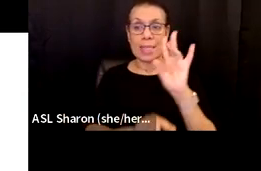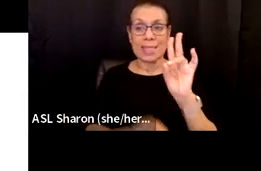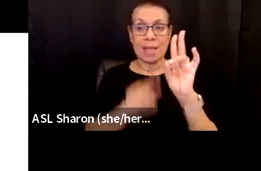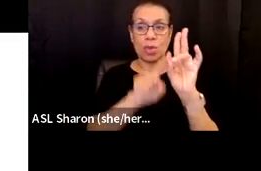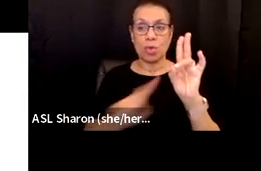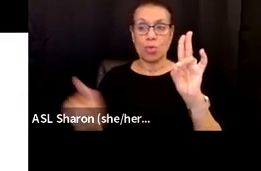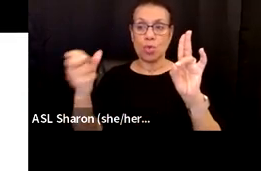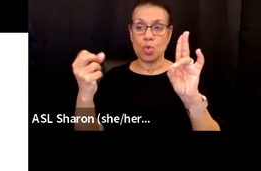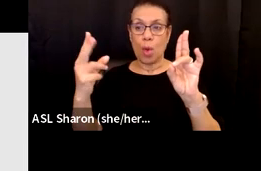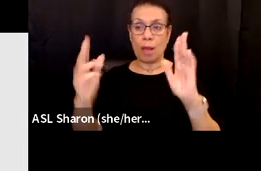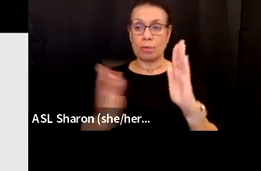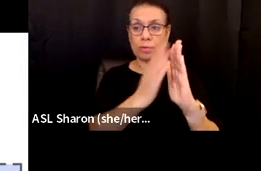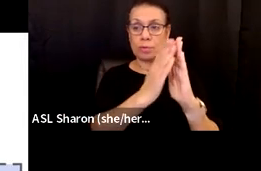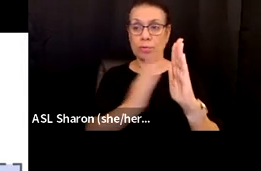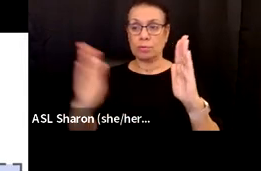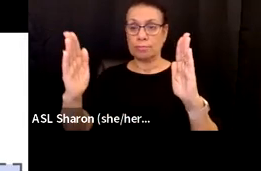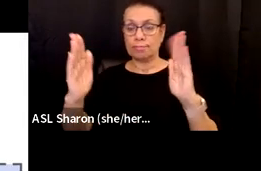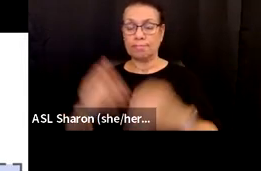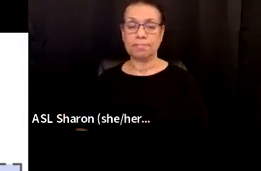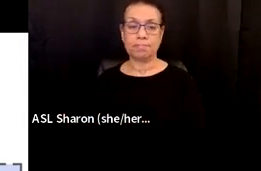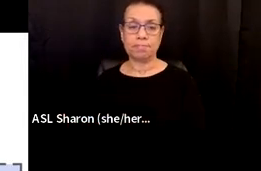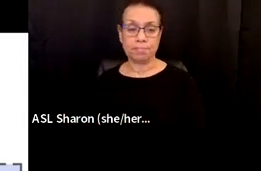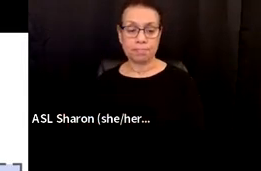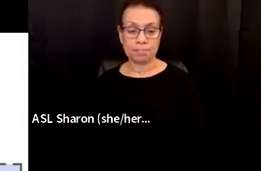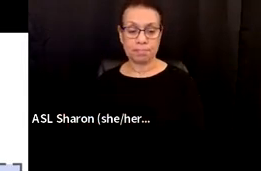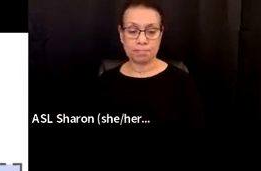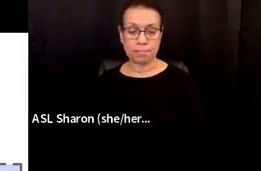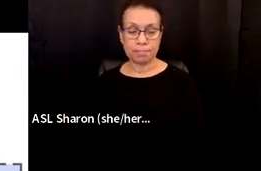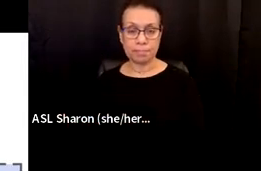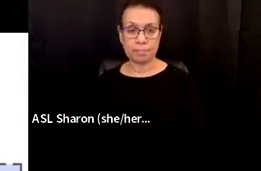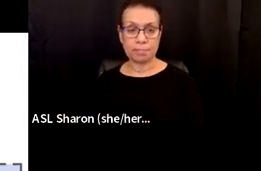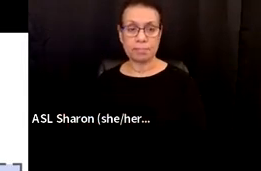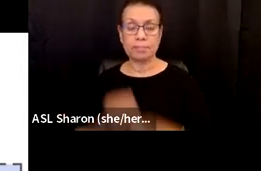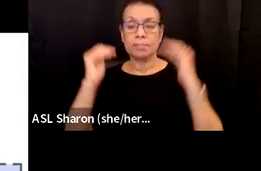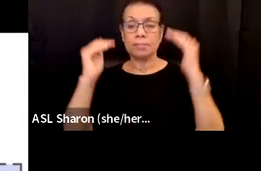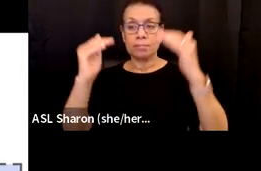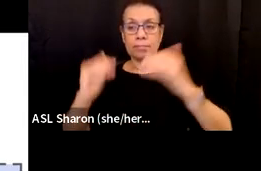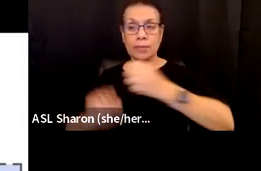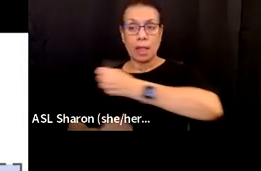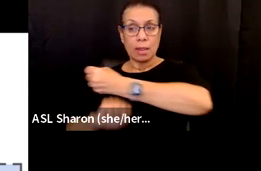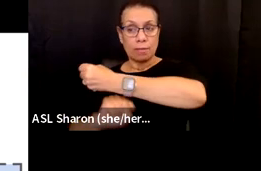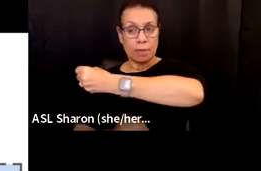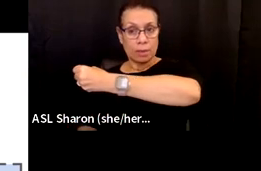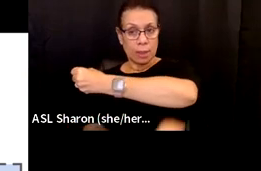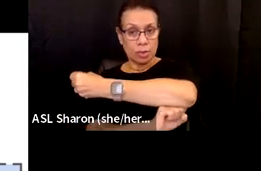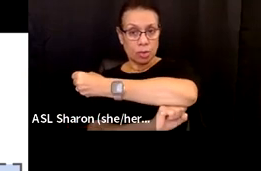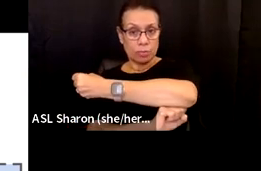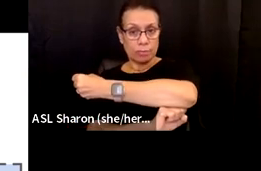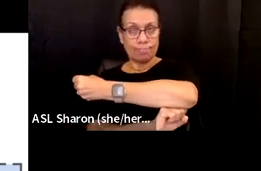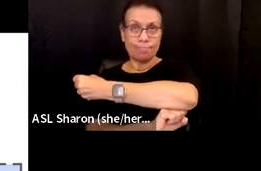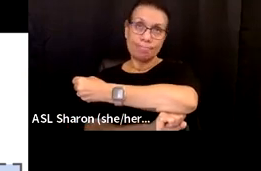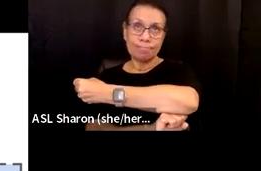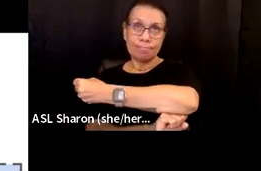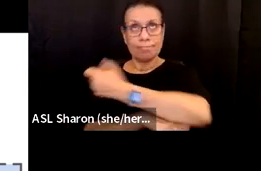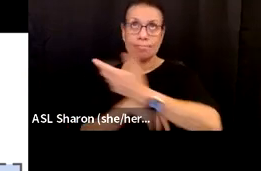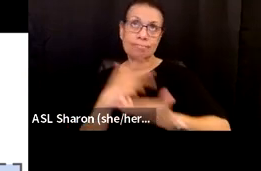next slide please the other foundational um sort of set of